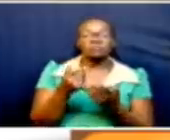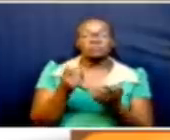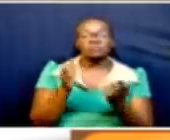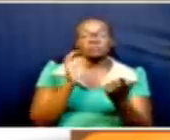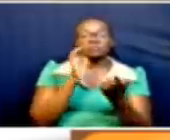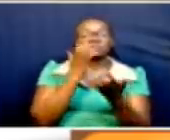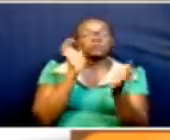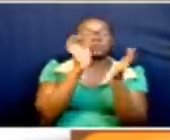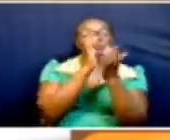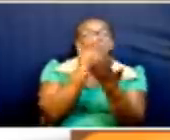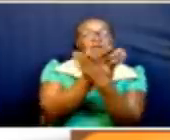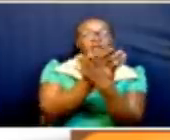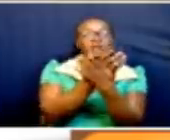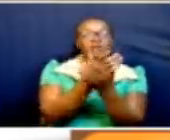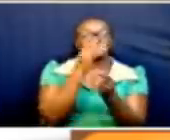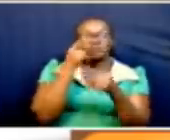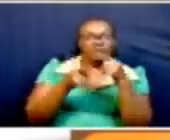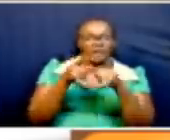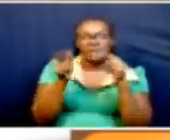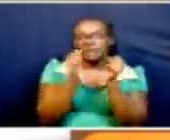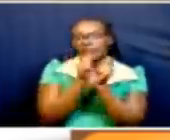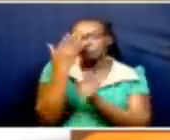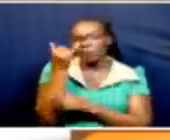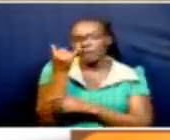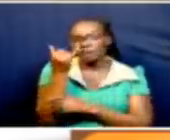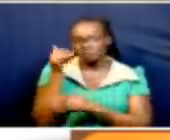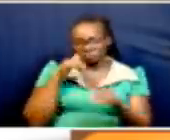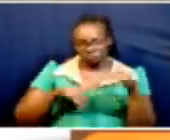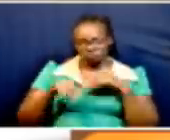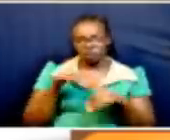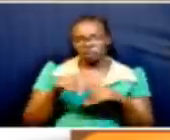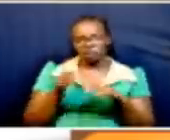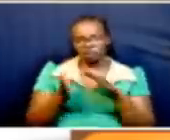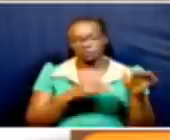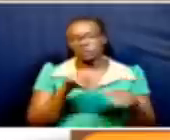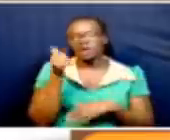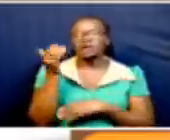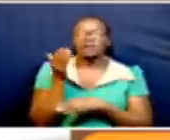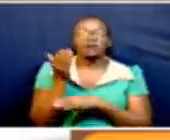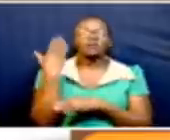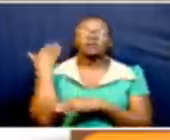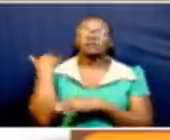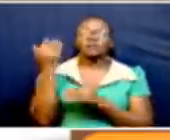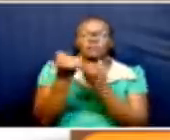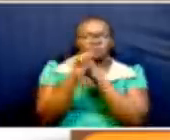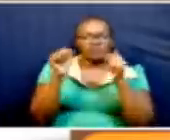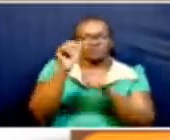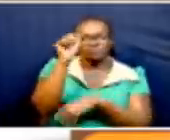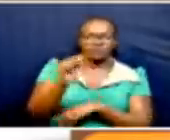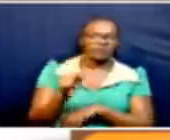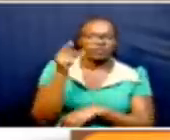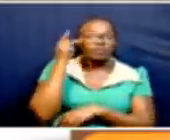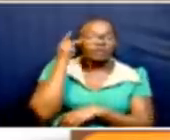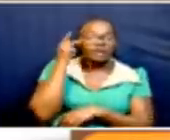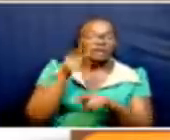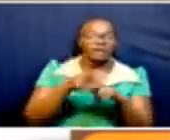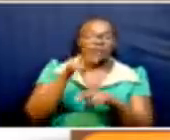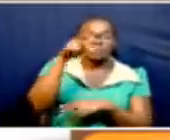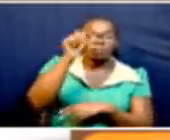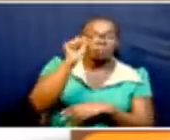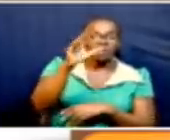for 10 years. Yeah. Former president. Because of corruption. Yep. Another former president of South Korea, yep, who is called